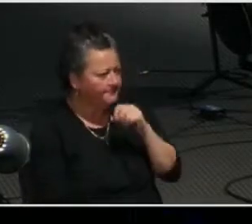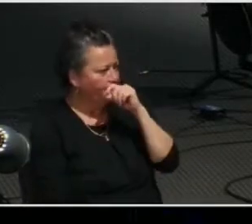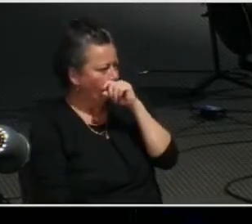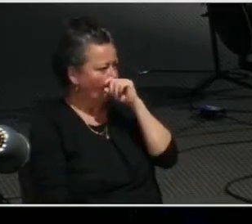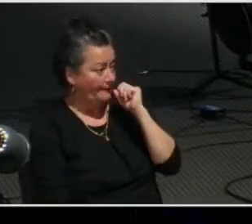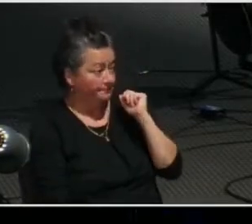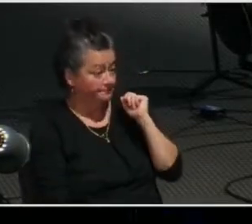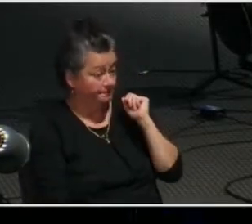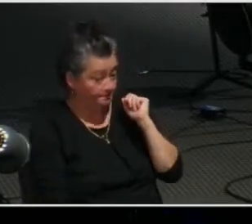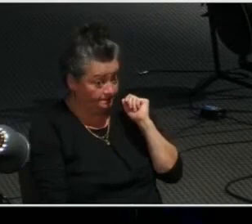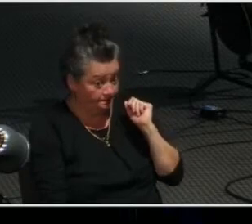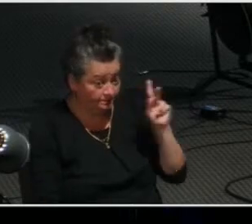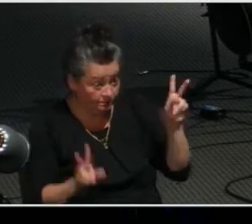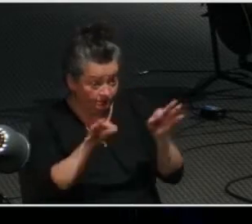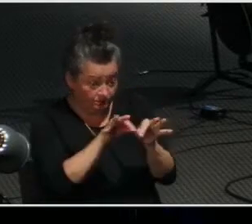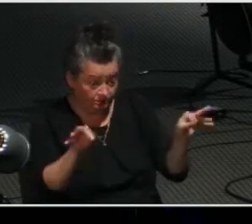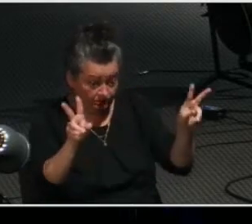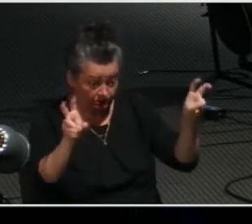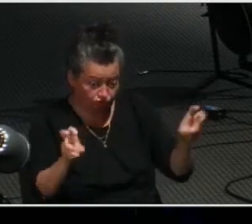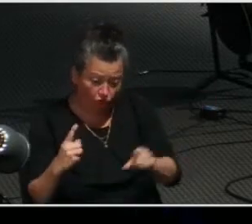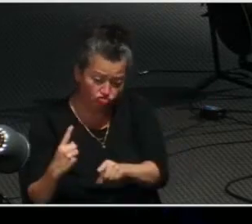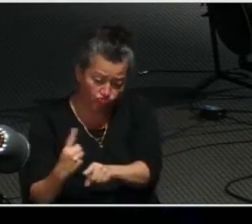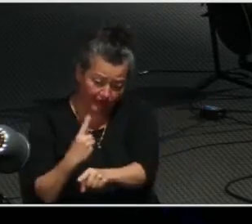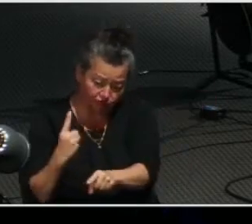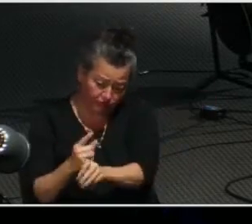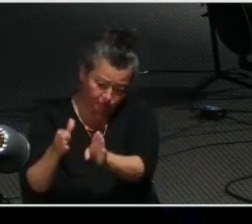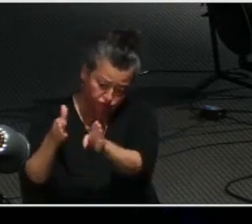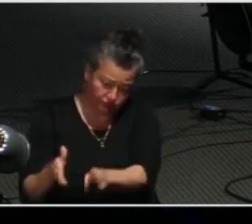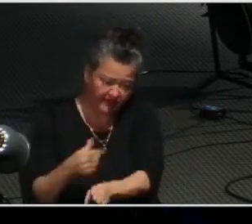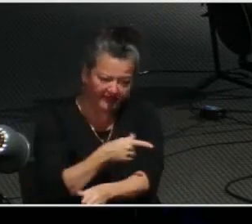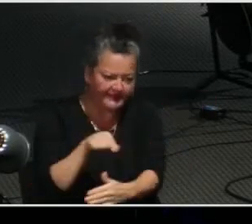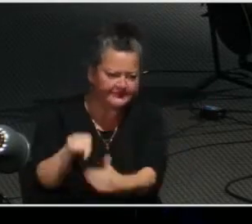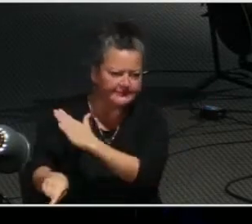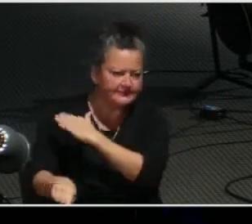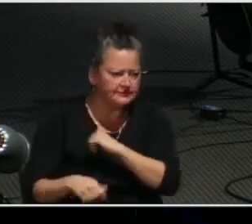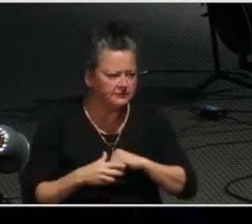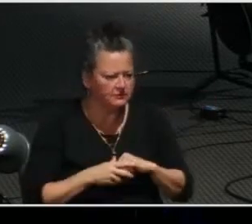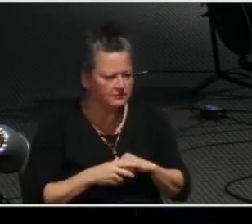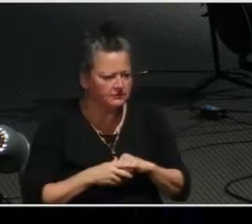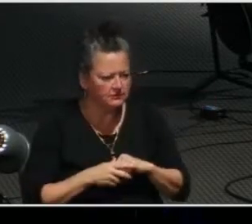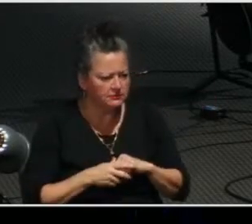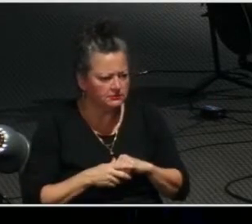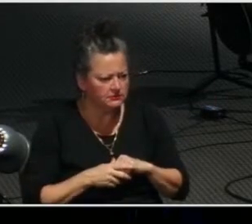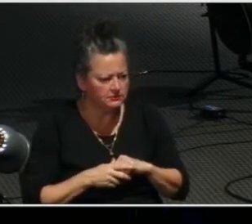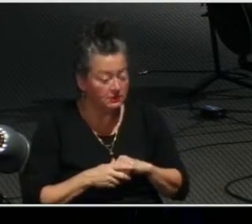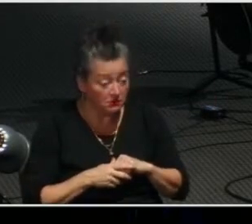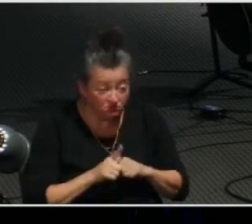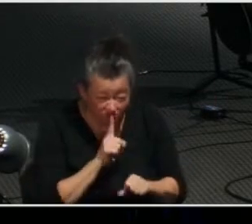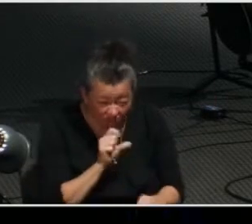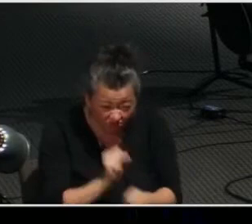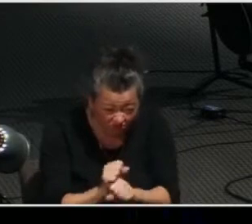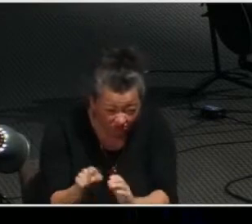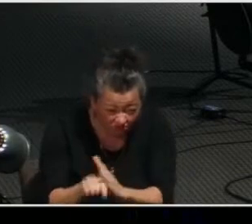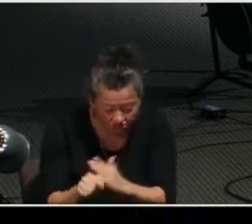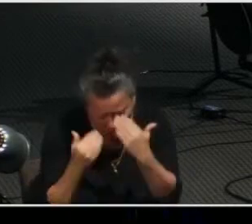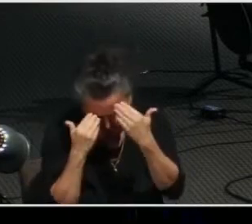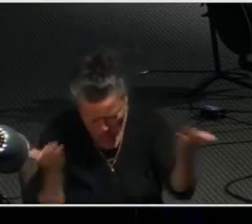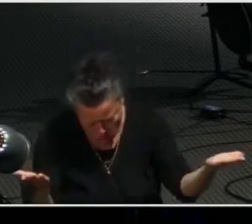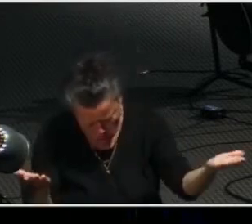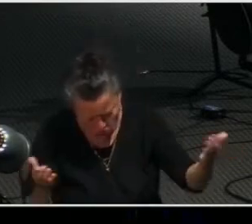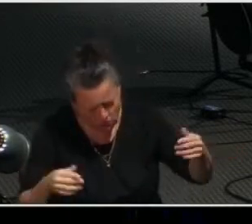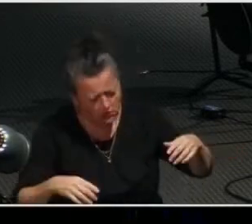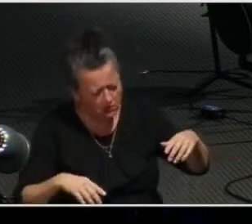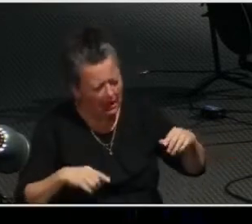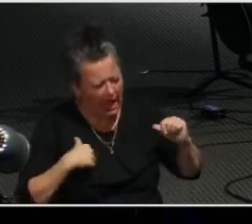and murdered the righteous man. In verse 6, he says, "You have condemned